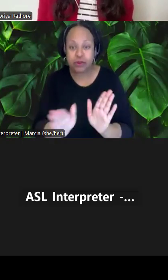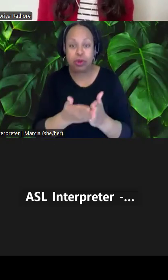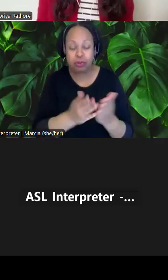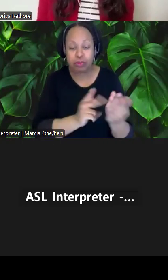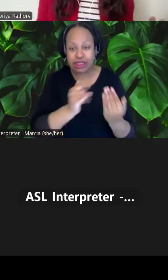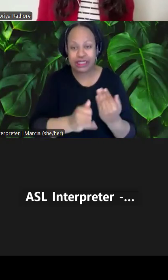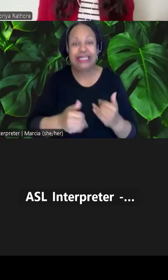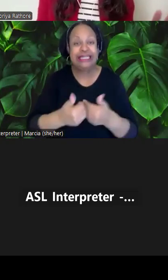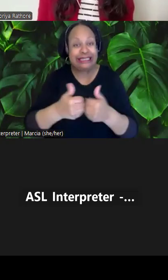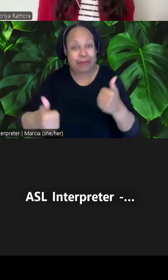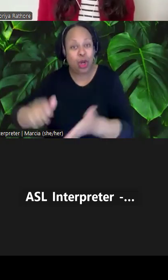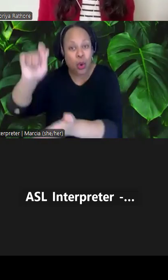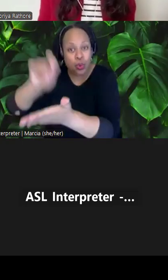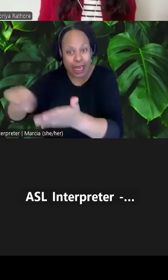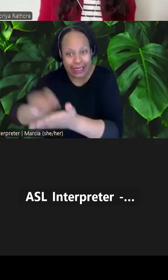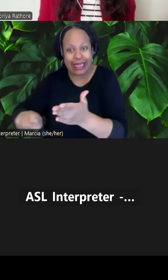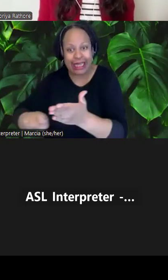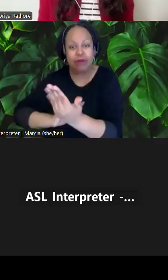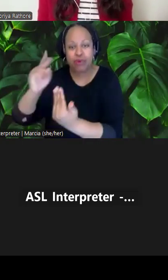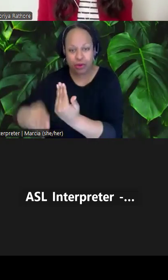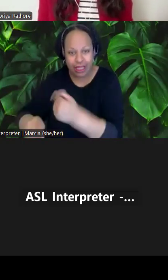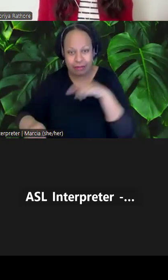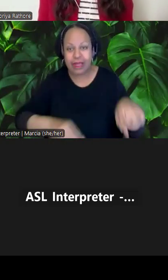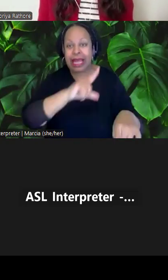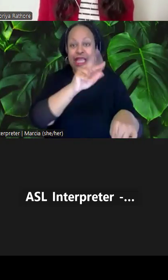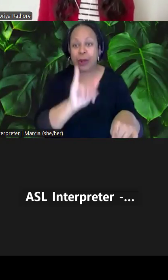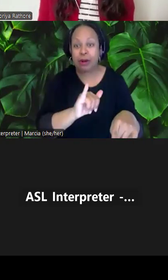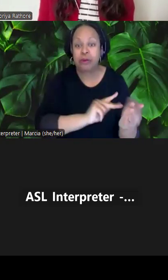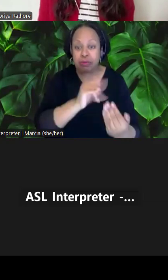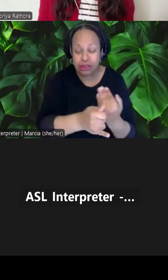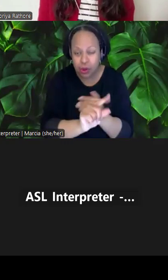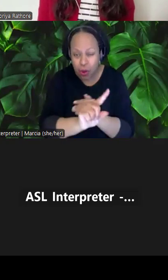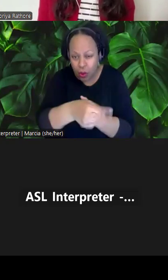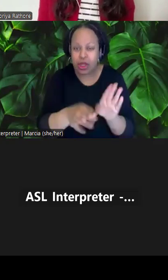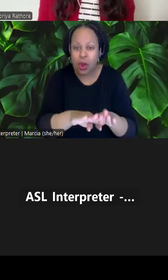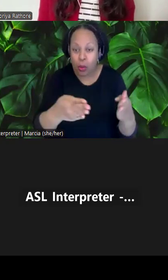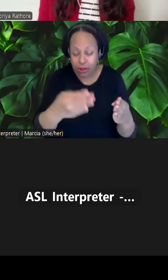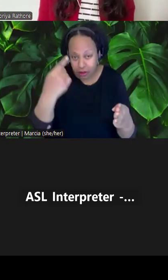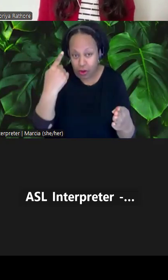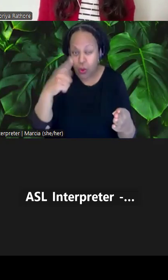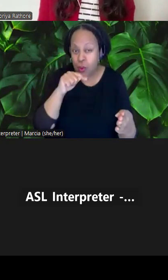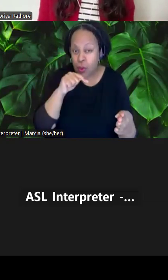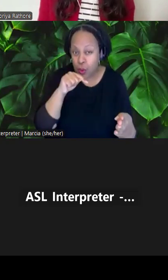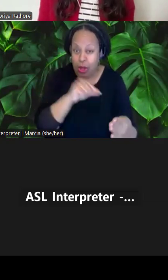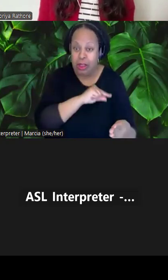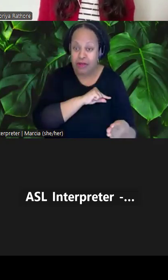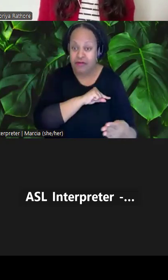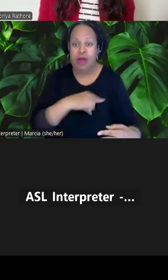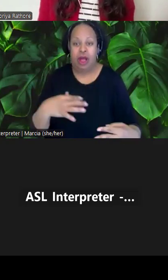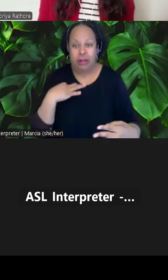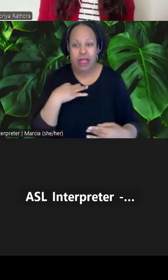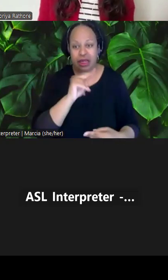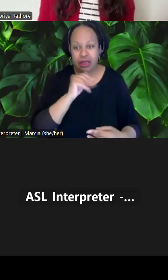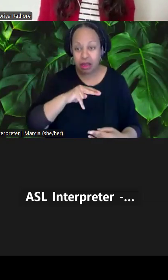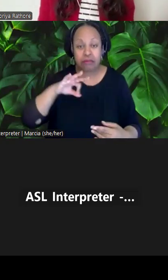Program. Literary Projects is only open to nonprofit organizations and to artist collectives